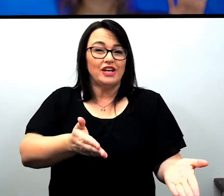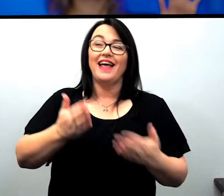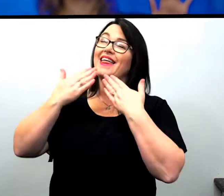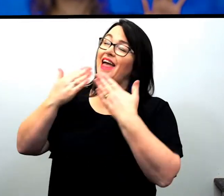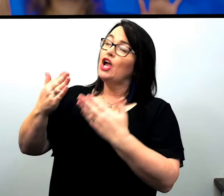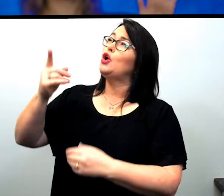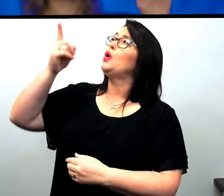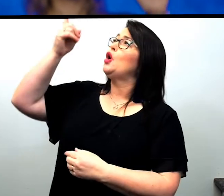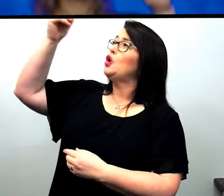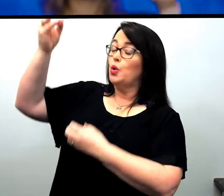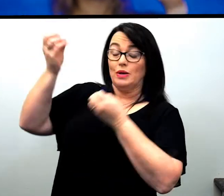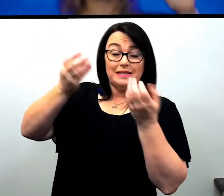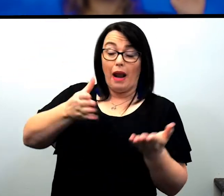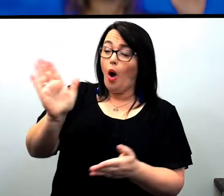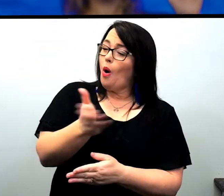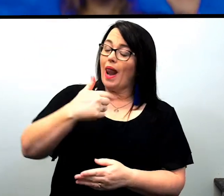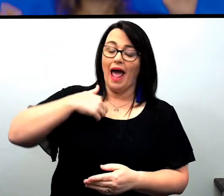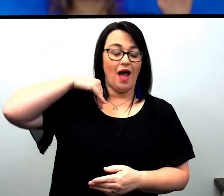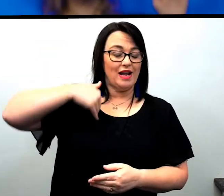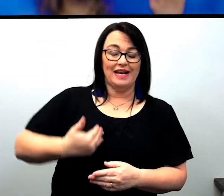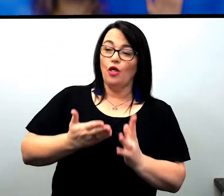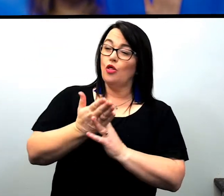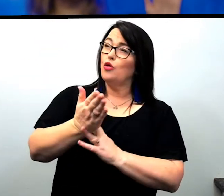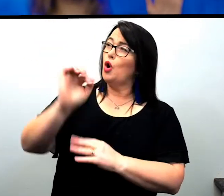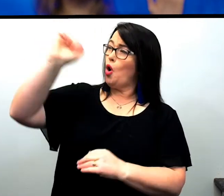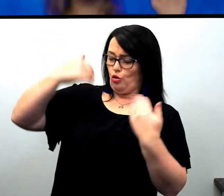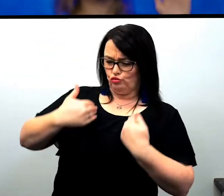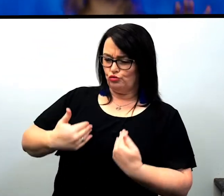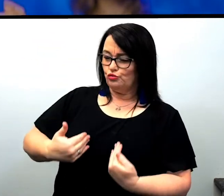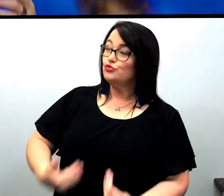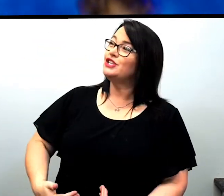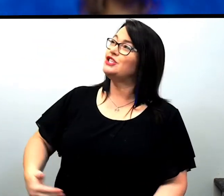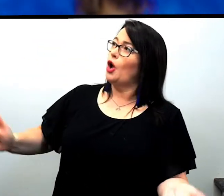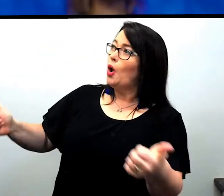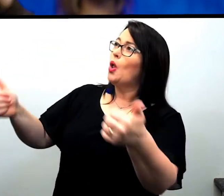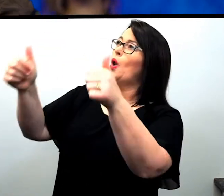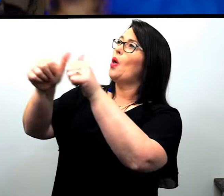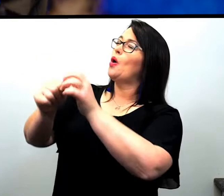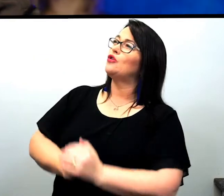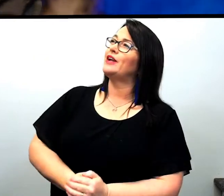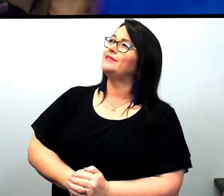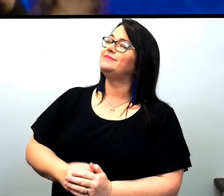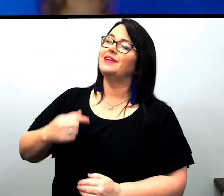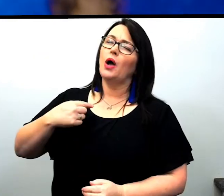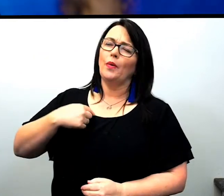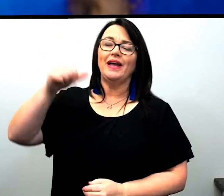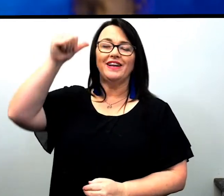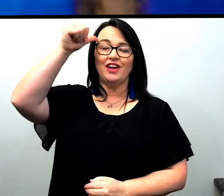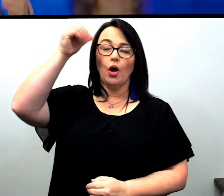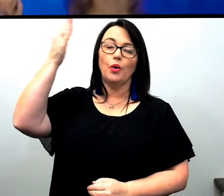our need according to your riches and glory. And today we can come to you, Lord, knowing that you hear our